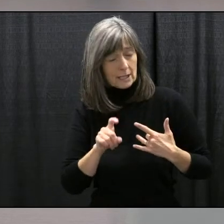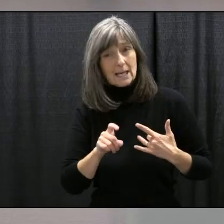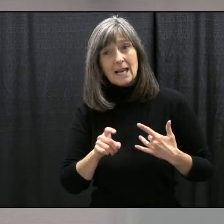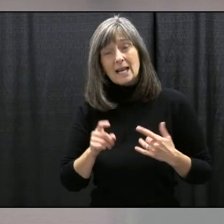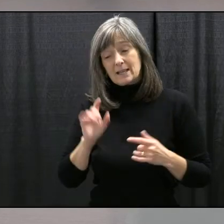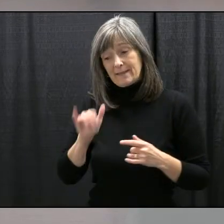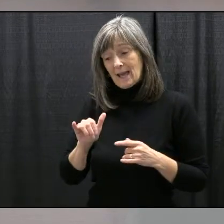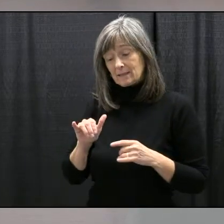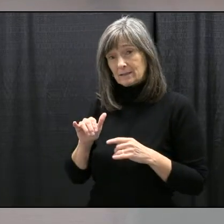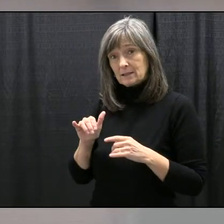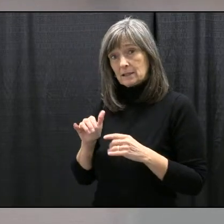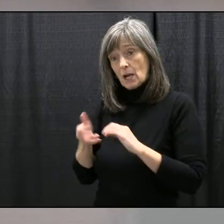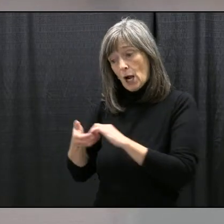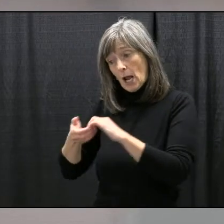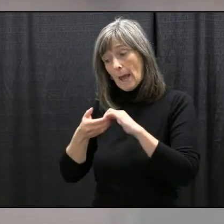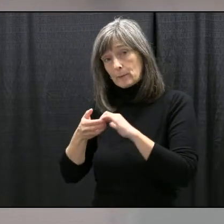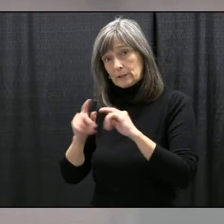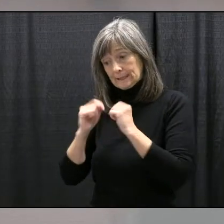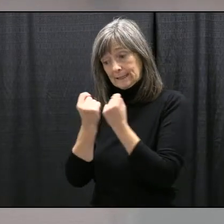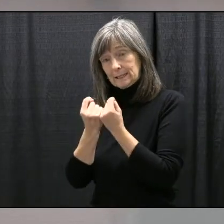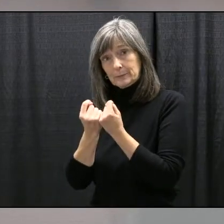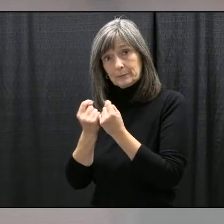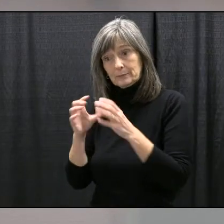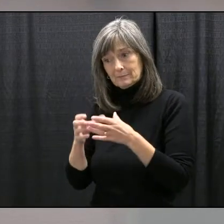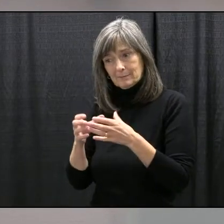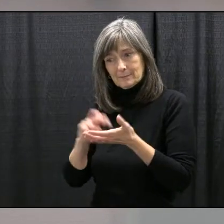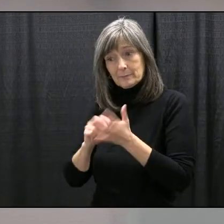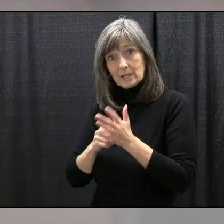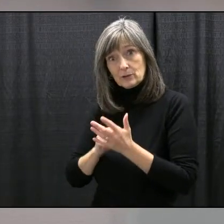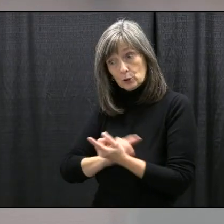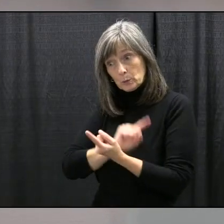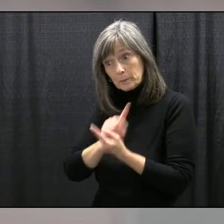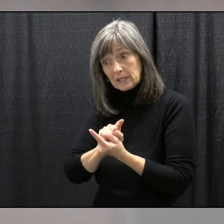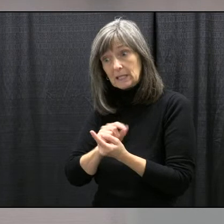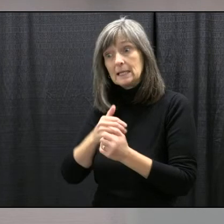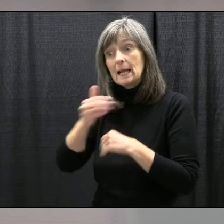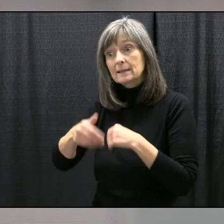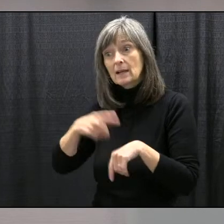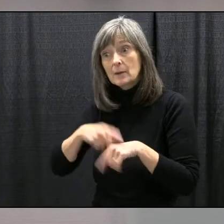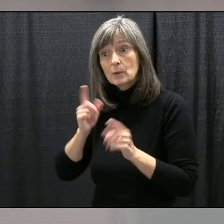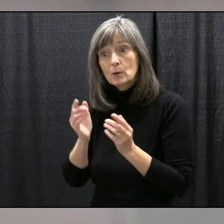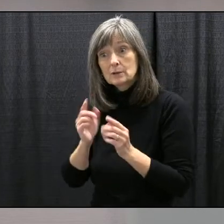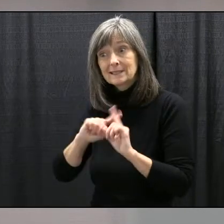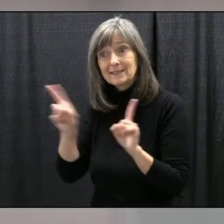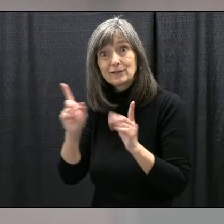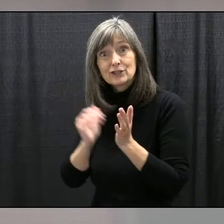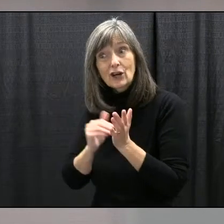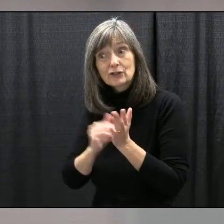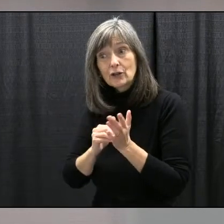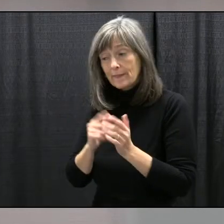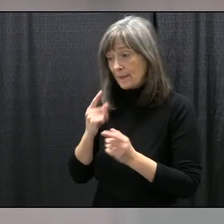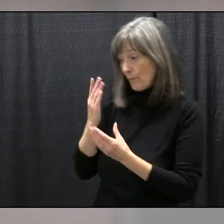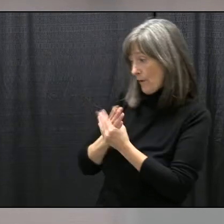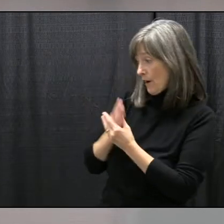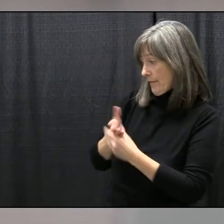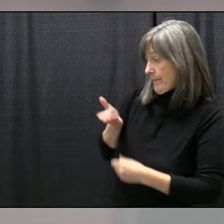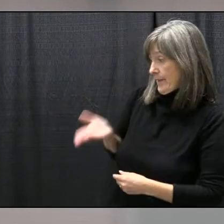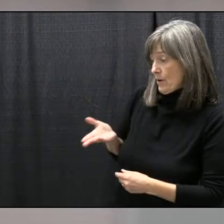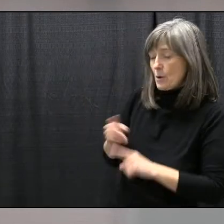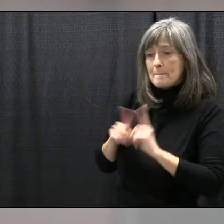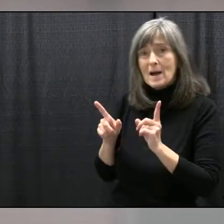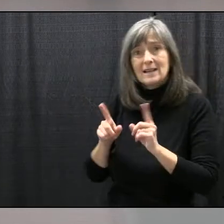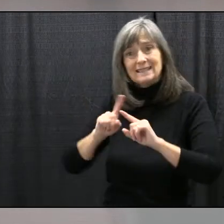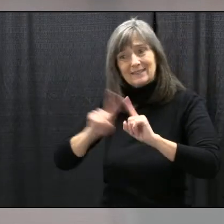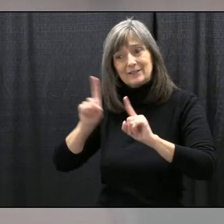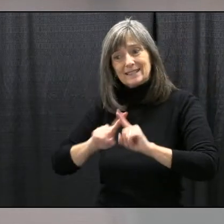collaborative care clinics now, you may not see the same healthcare professional each time you're there. They have access to your medical records, I would imagine, but